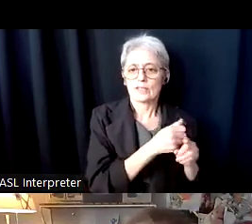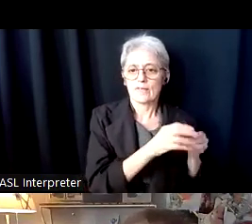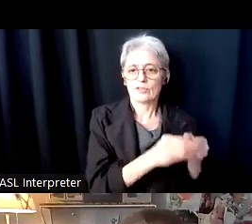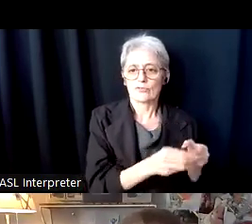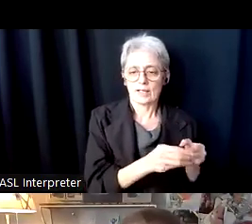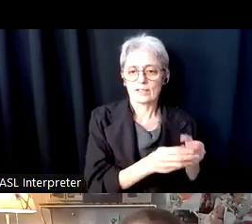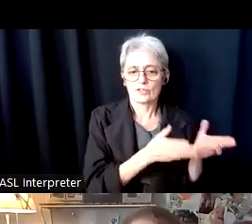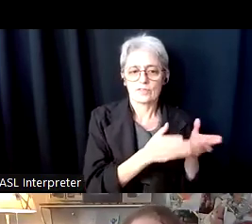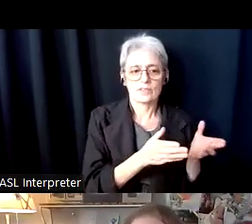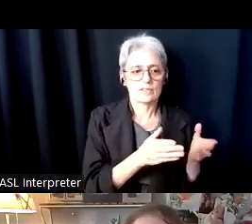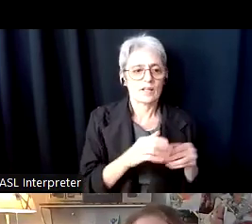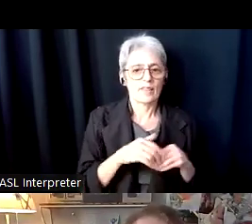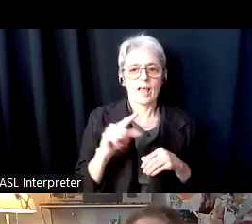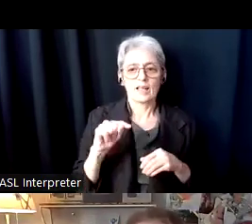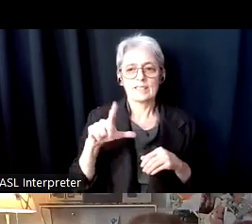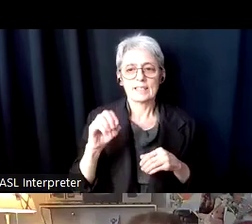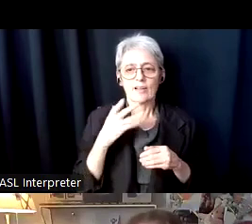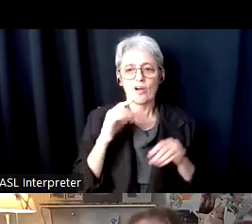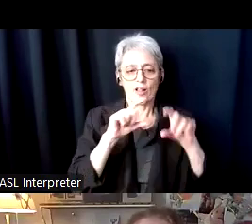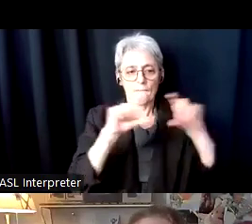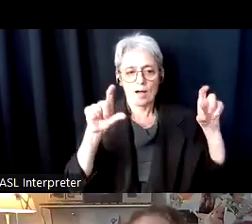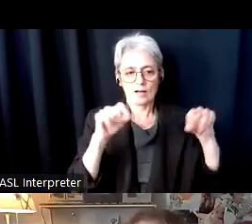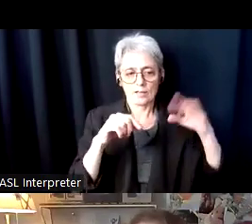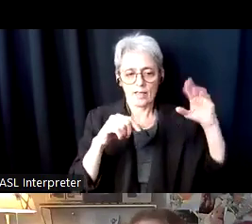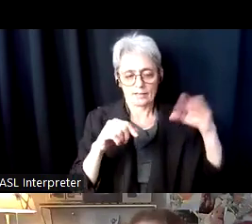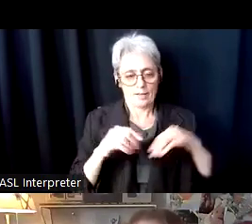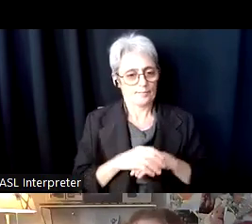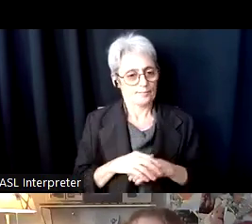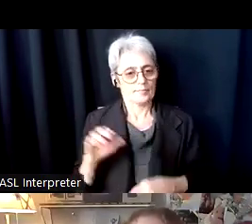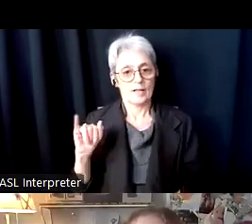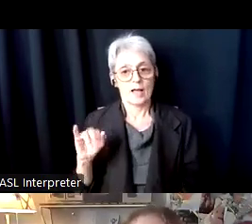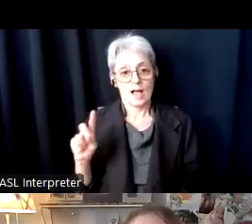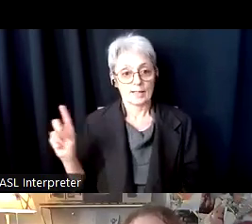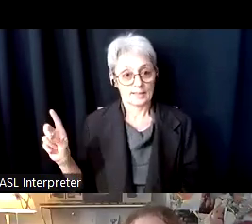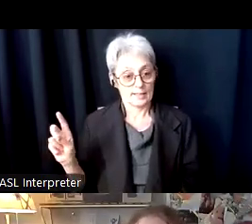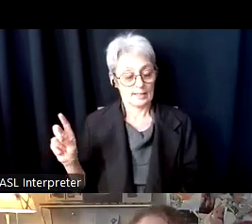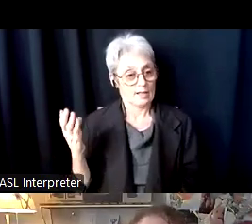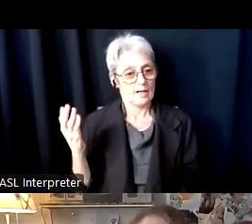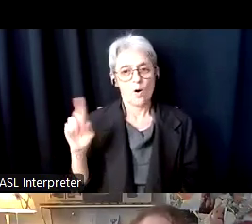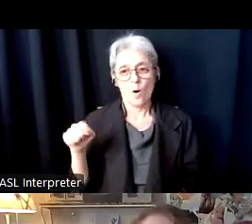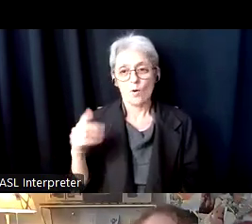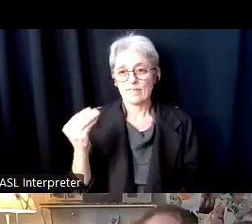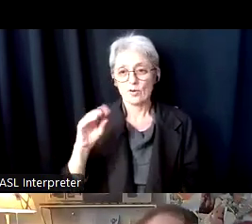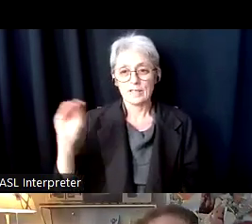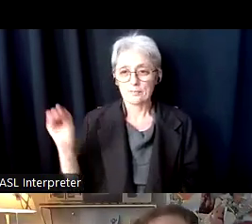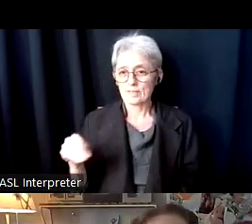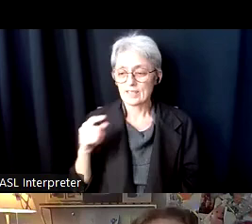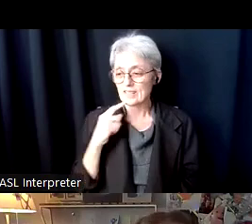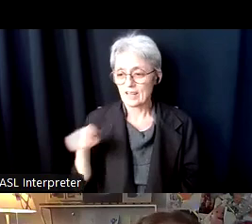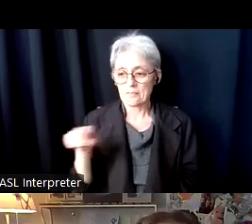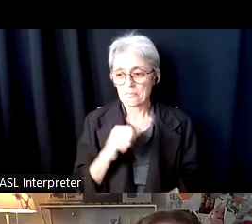at the top. On the NCI-IDD, just 14% of people say they mostly make the decisions.